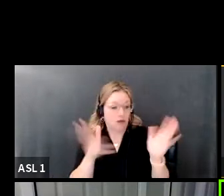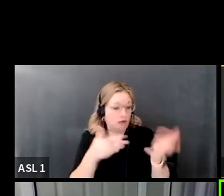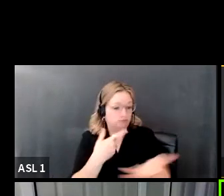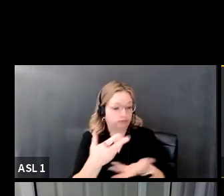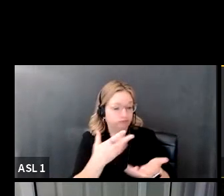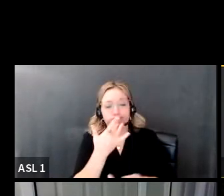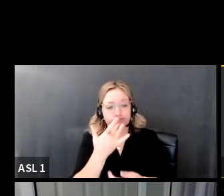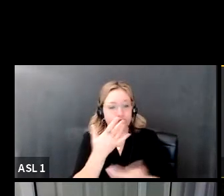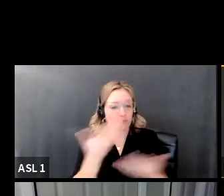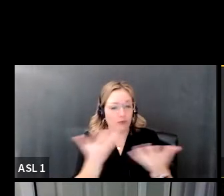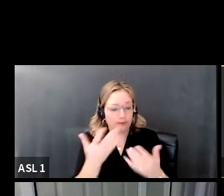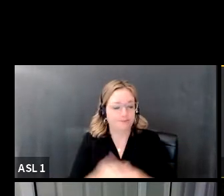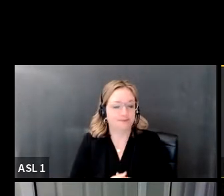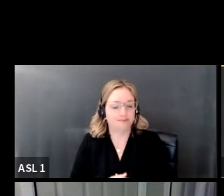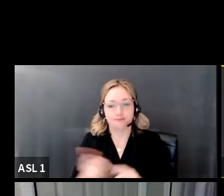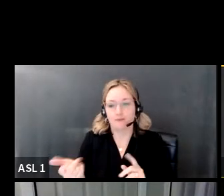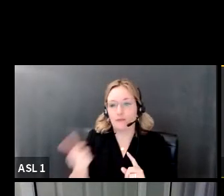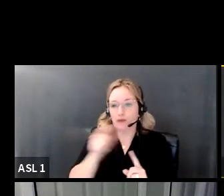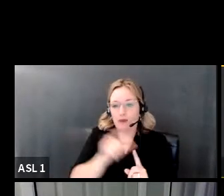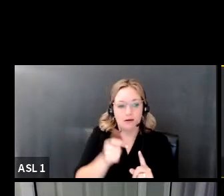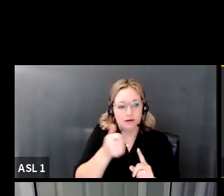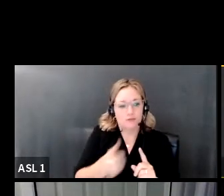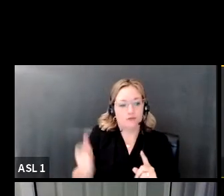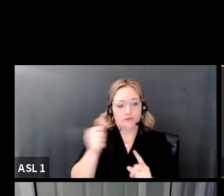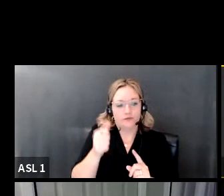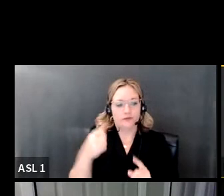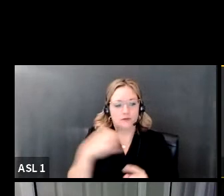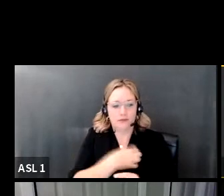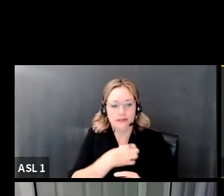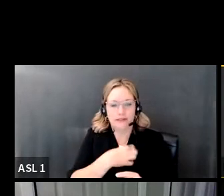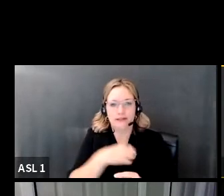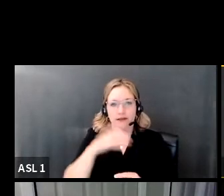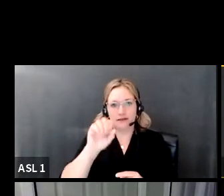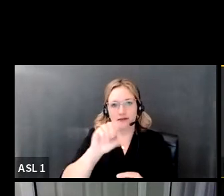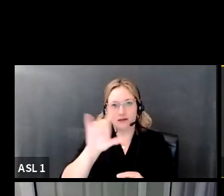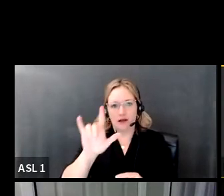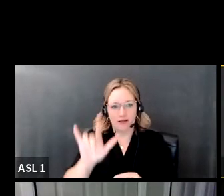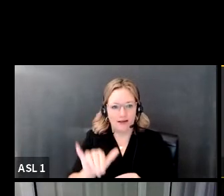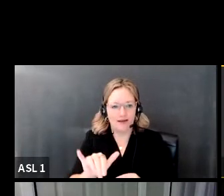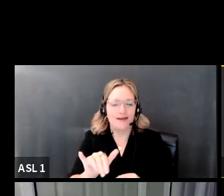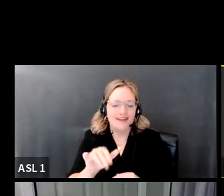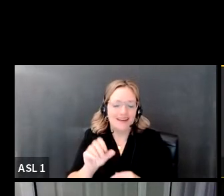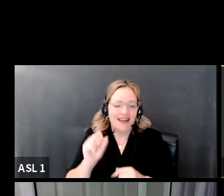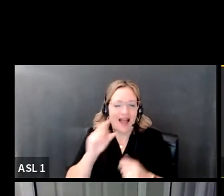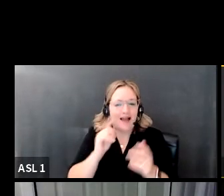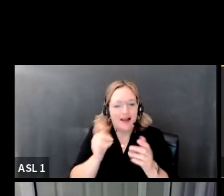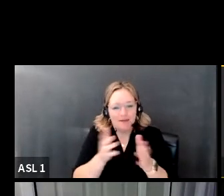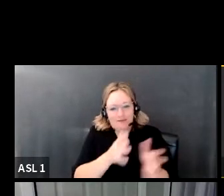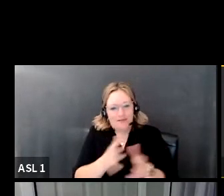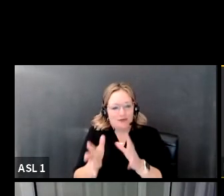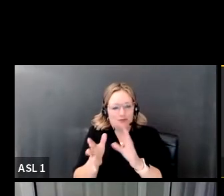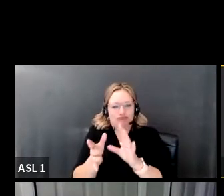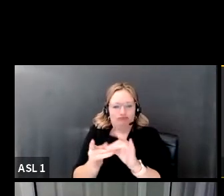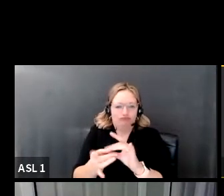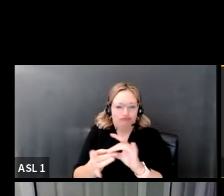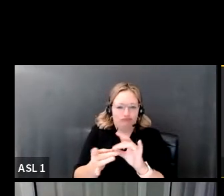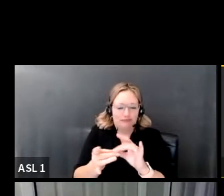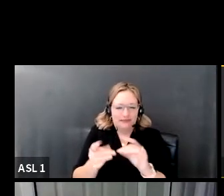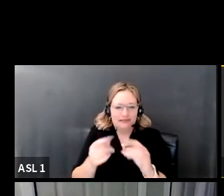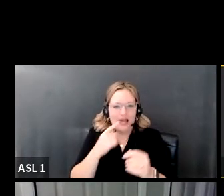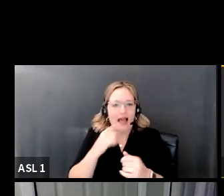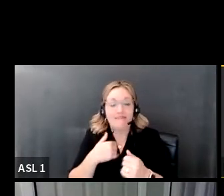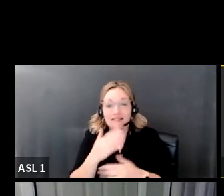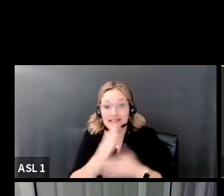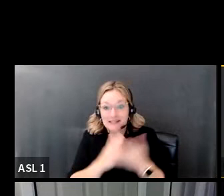prefer thank you chair um and and so that that will be my caveat for all this all of this area i will just quickly defer